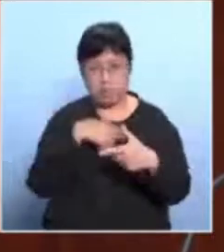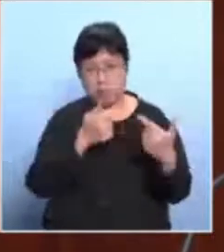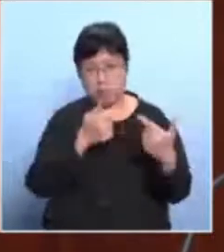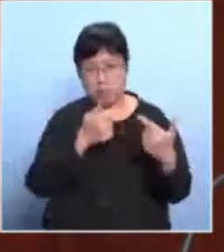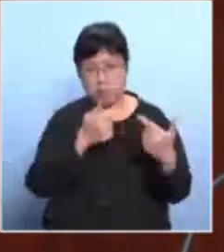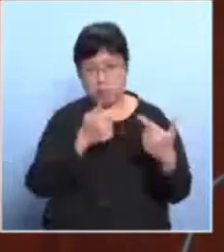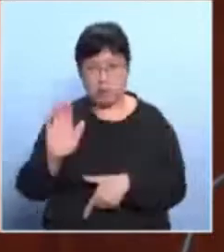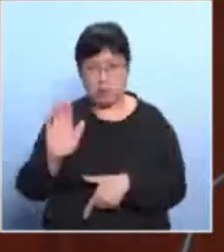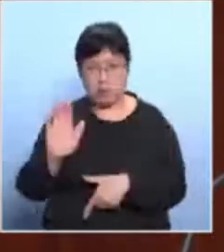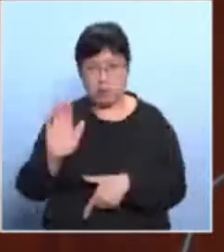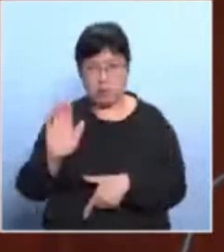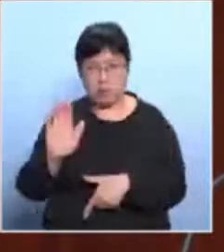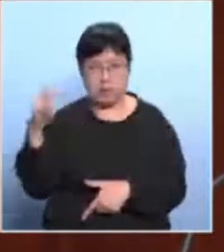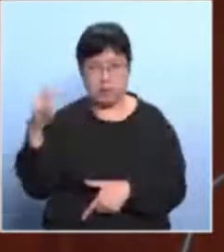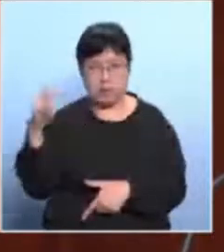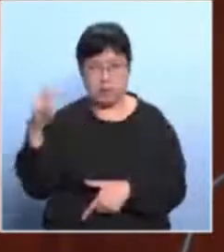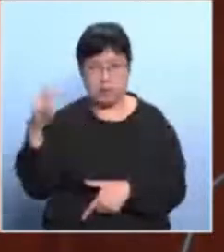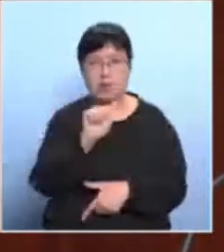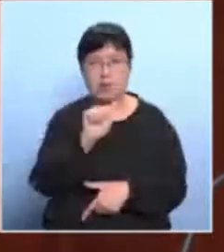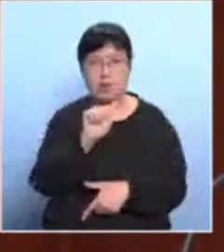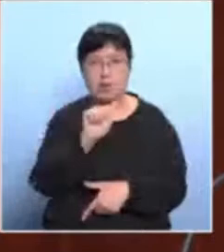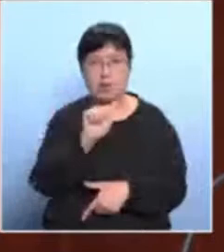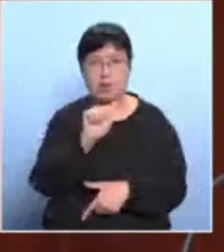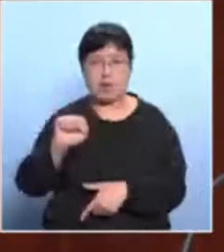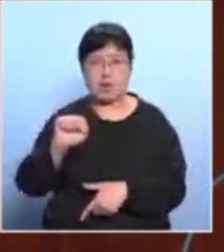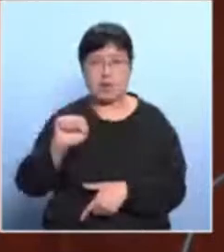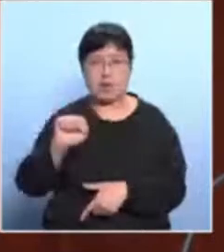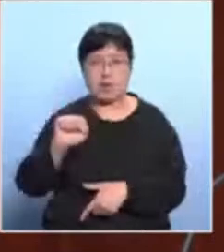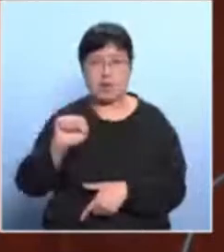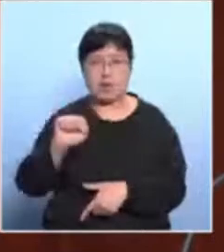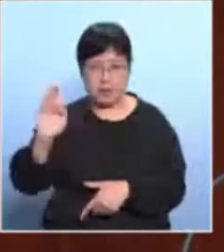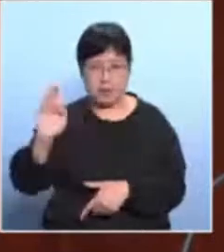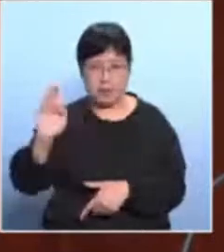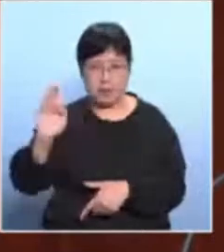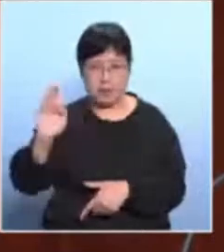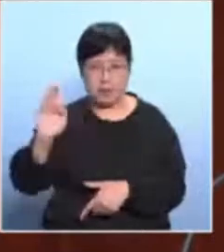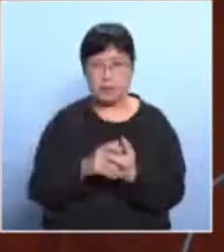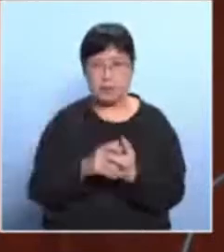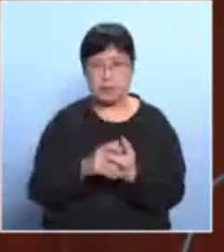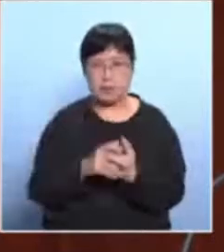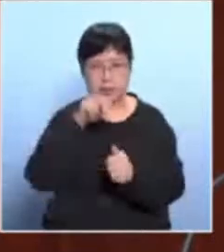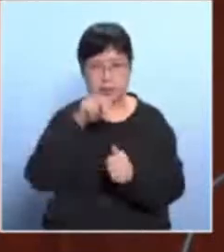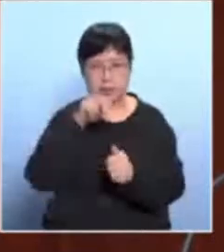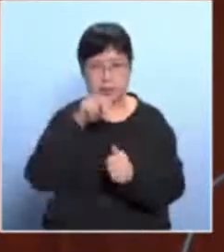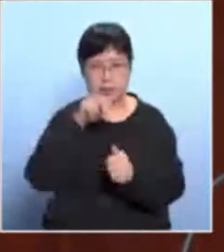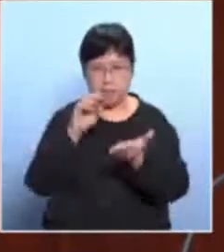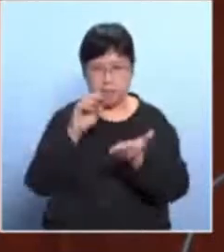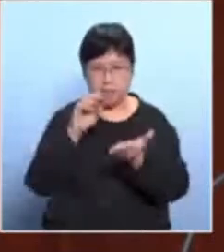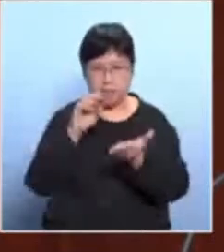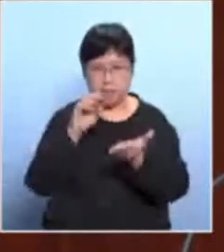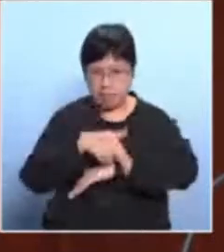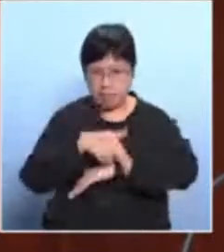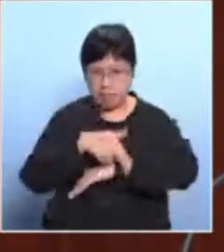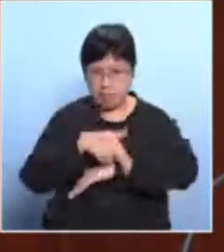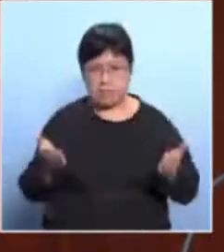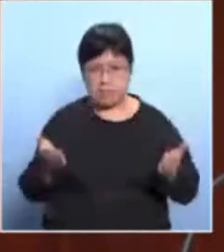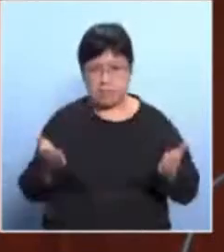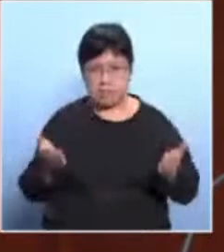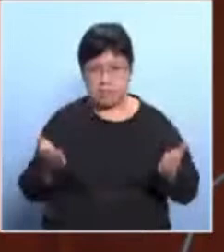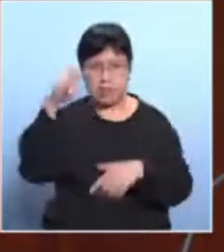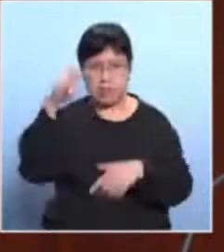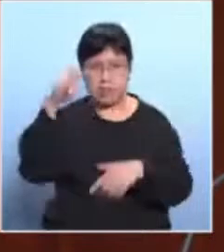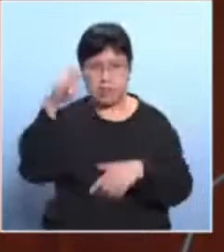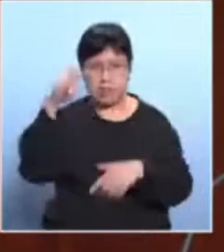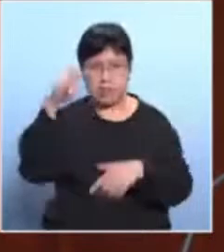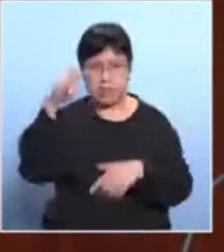world, the AAHK will formulate an action plan to drive the use of SAF in Hong Kong.